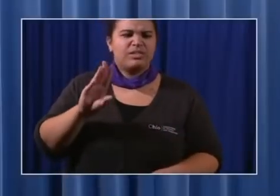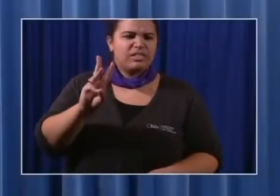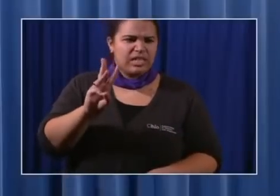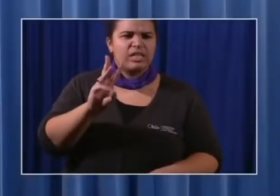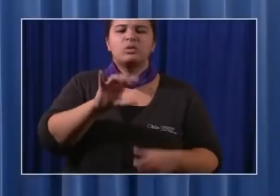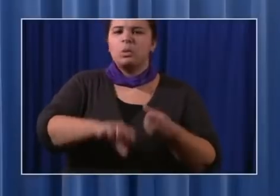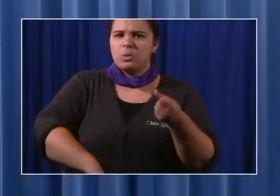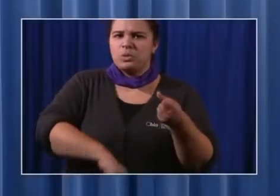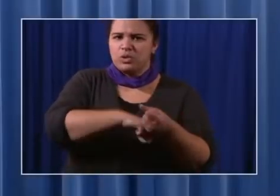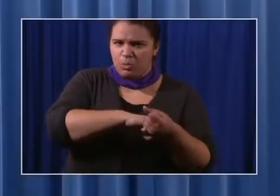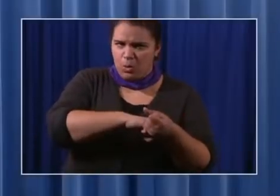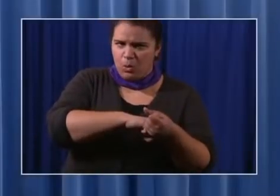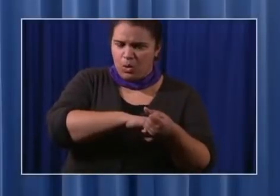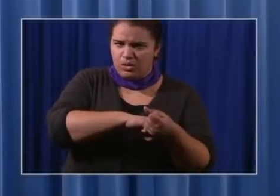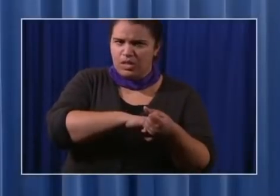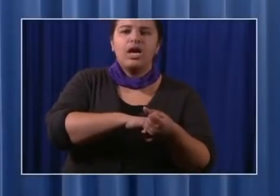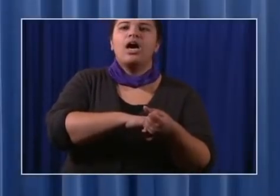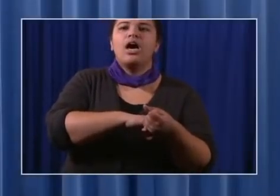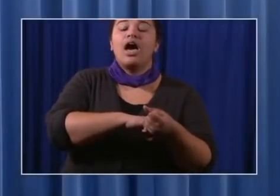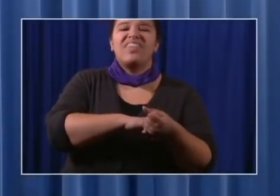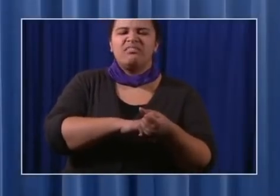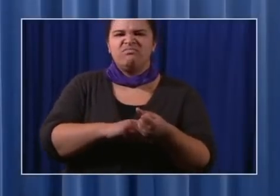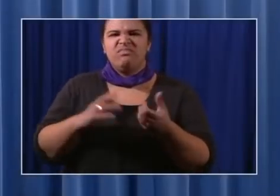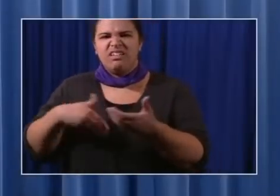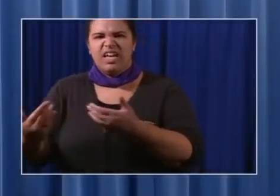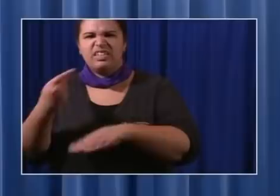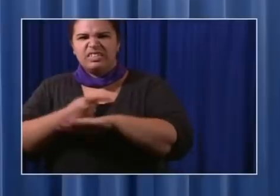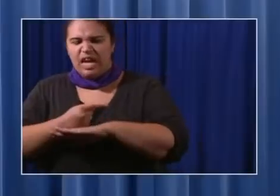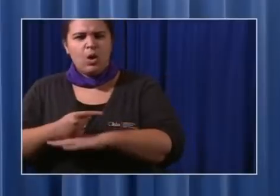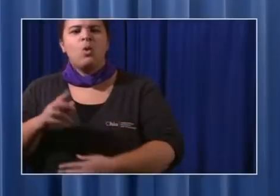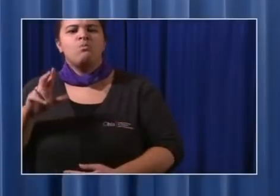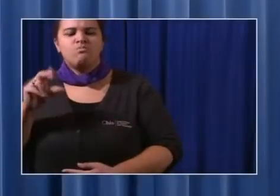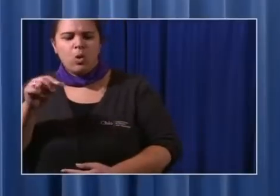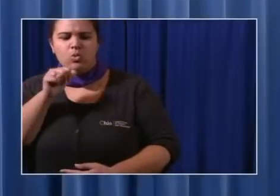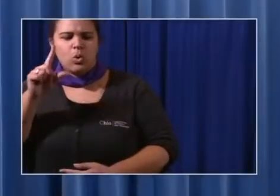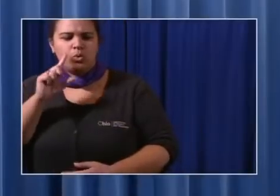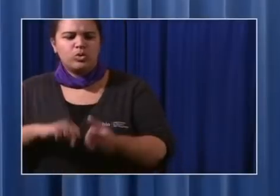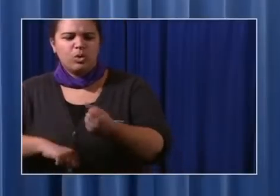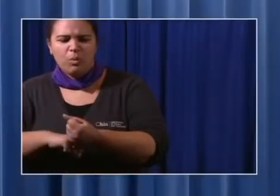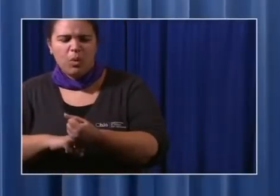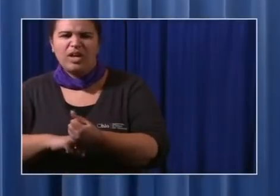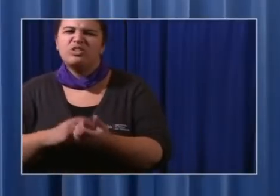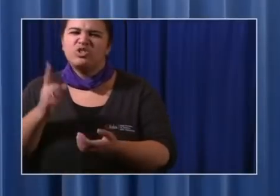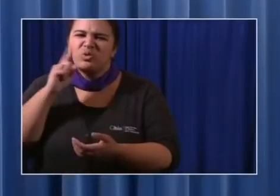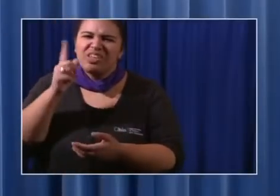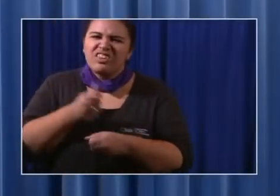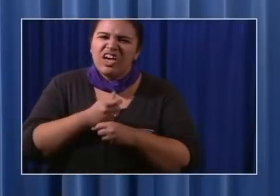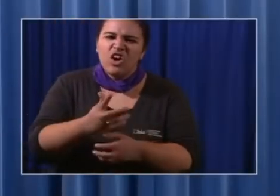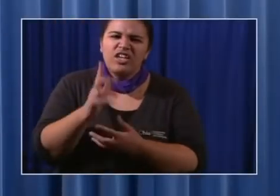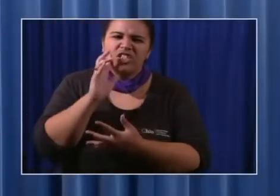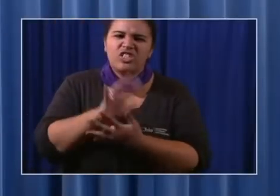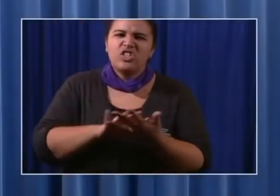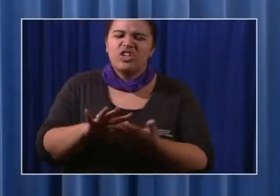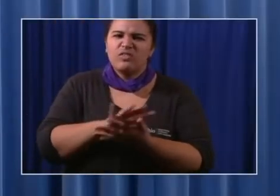quickly? And do you believe whether it's causing any confusion to the people listening in?